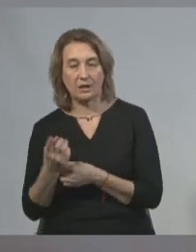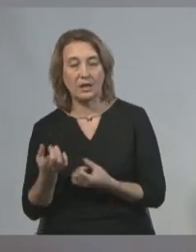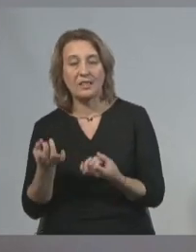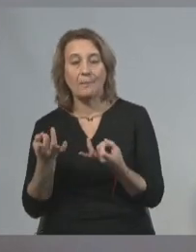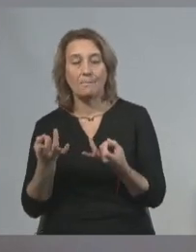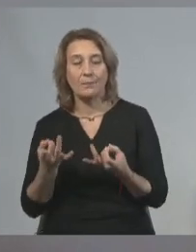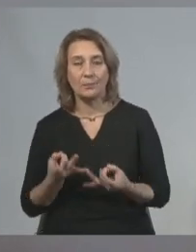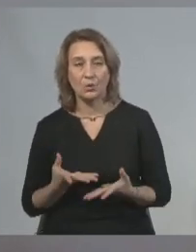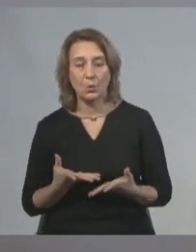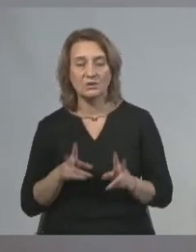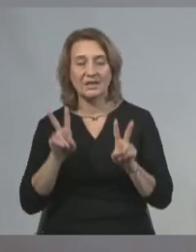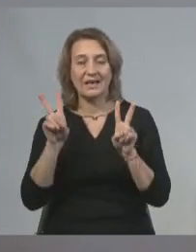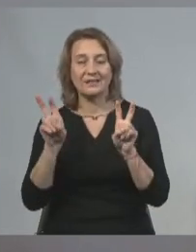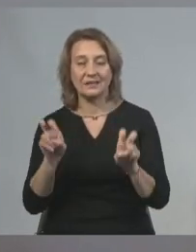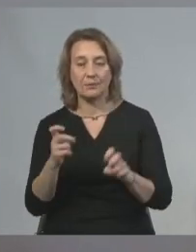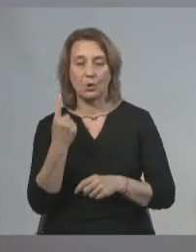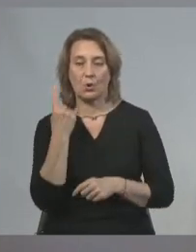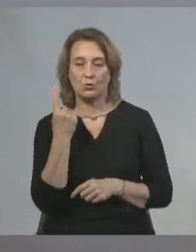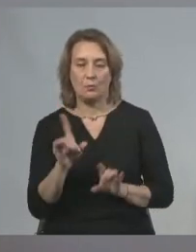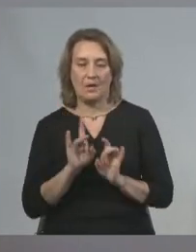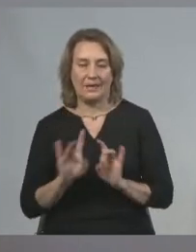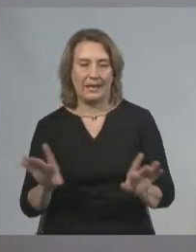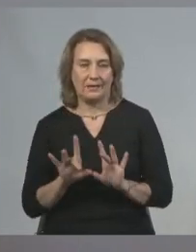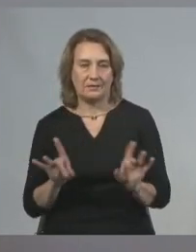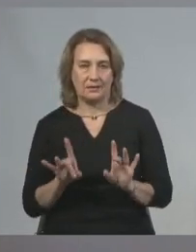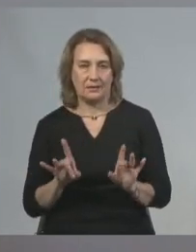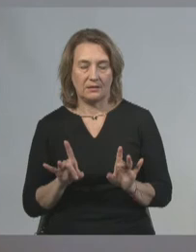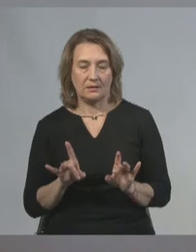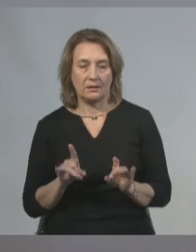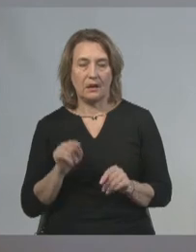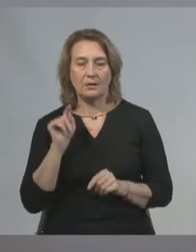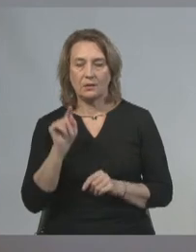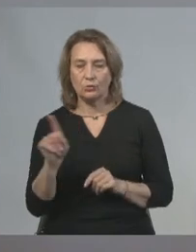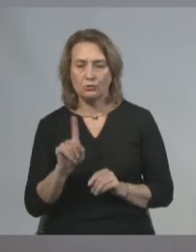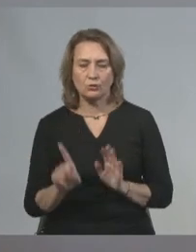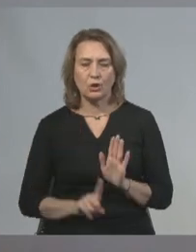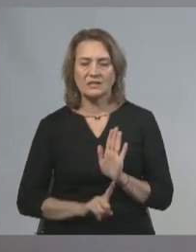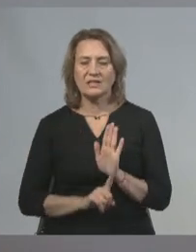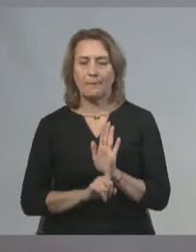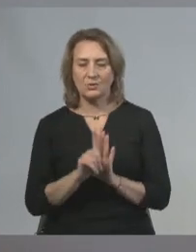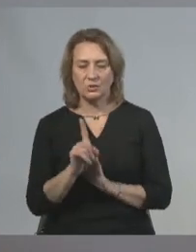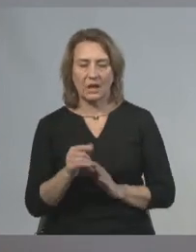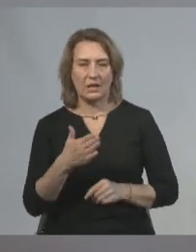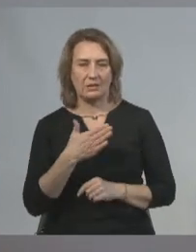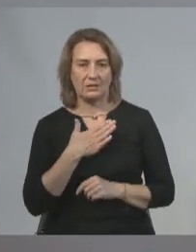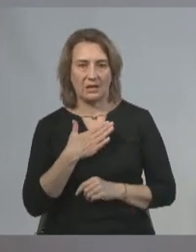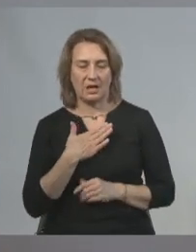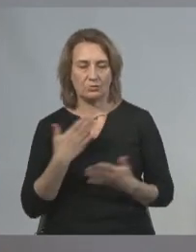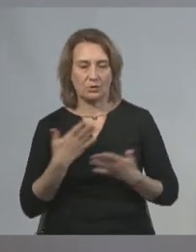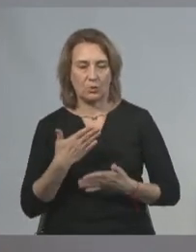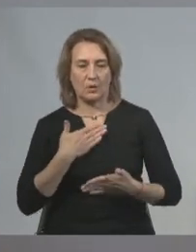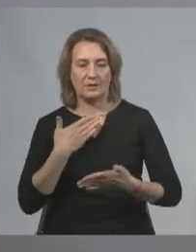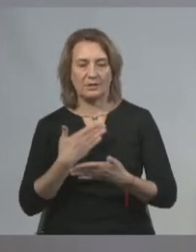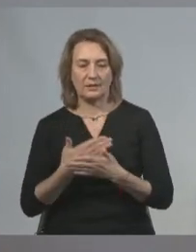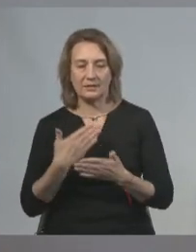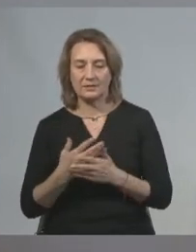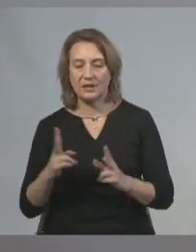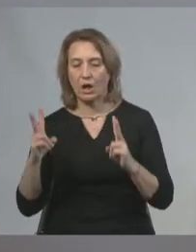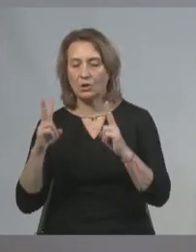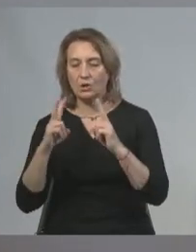trigger or a way where we try to find more about many several cases or uh try